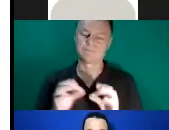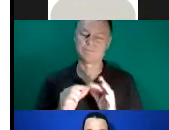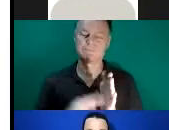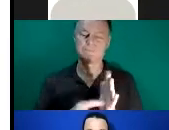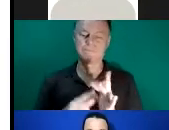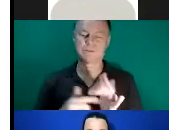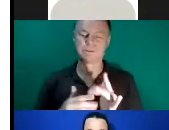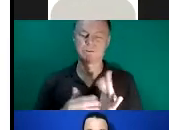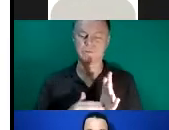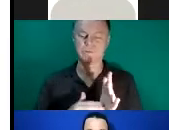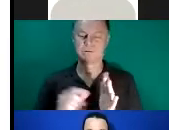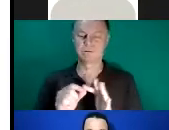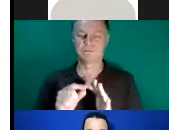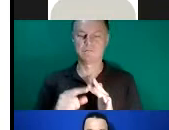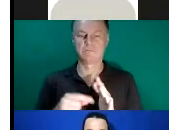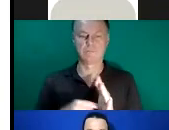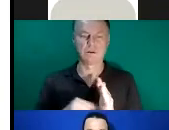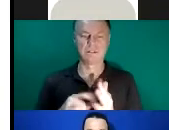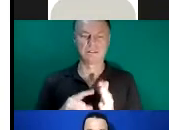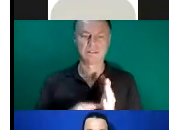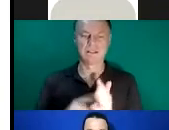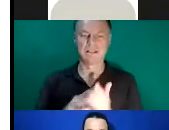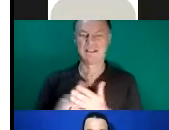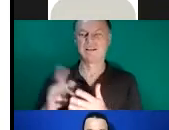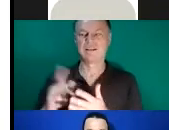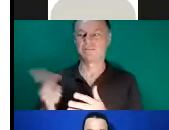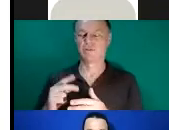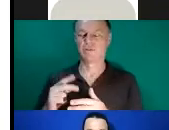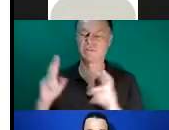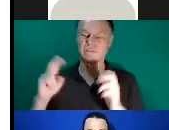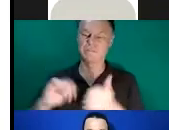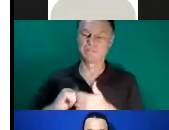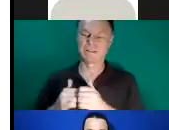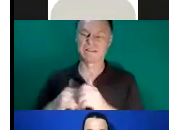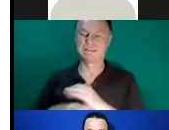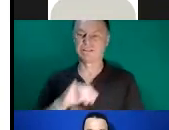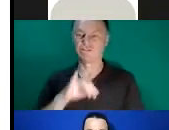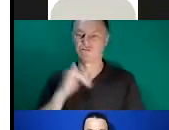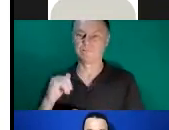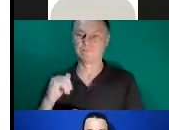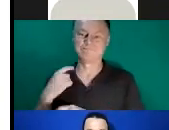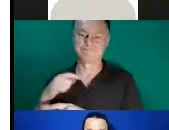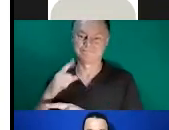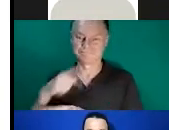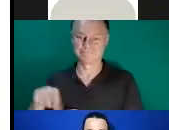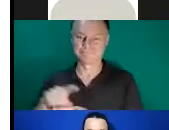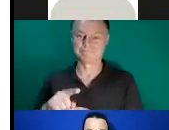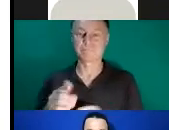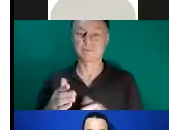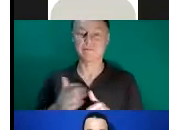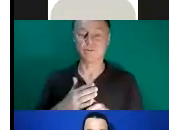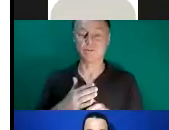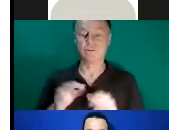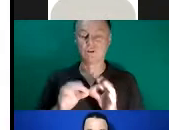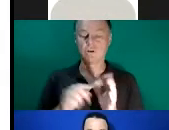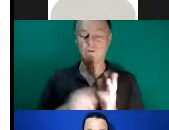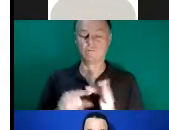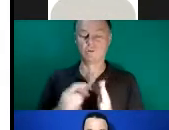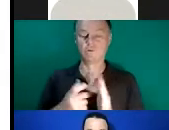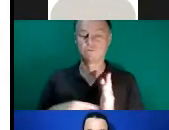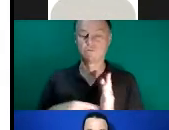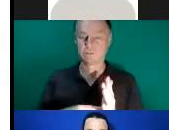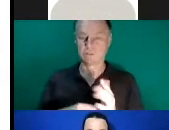Peitzel, who would later become his partner in crime, so to speak. The original blueprints of the castle have not